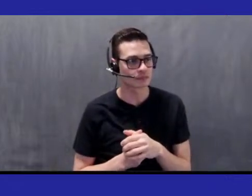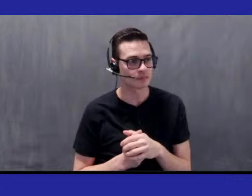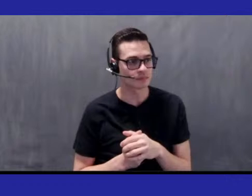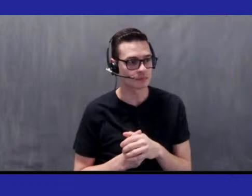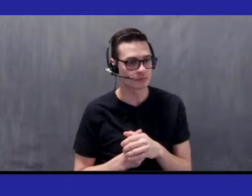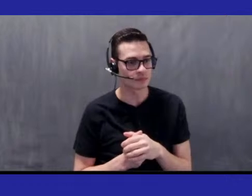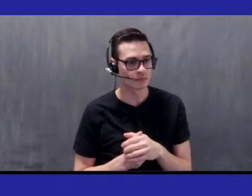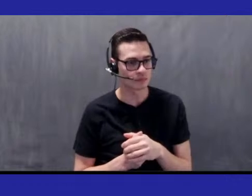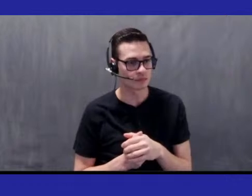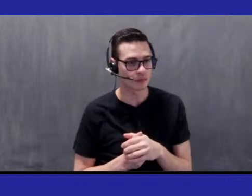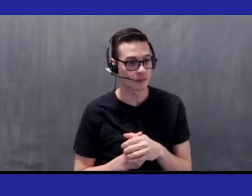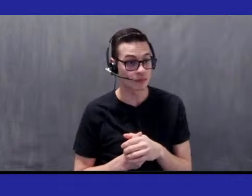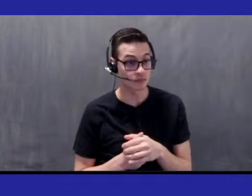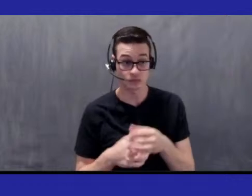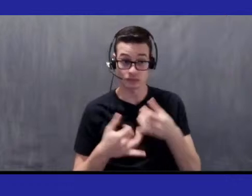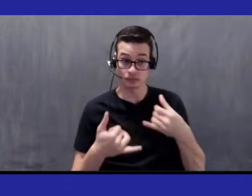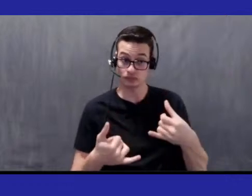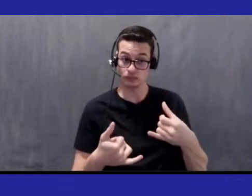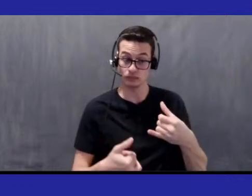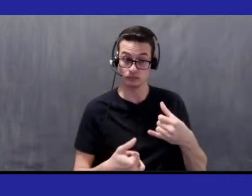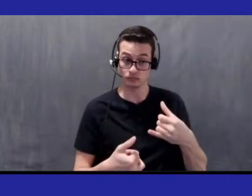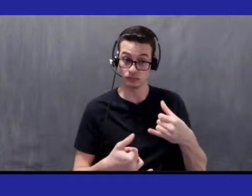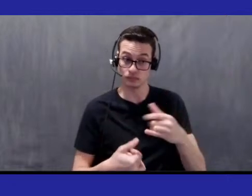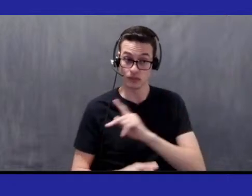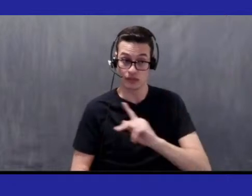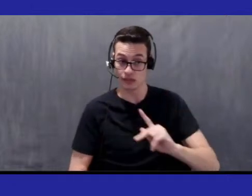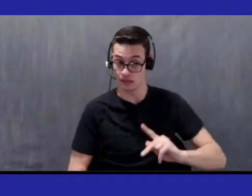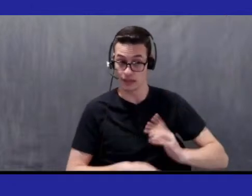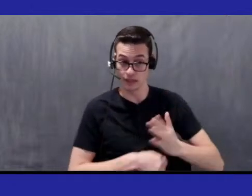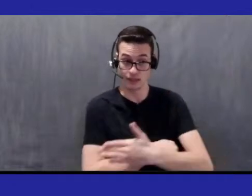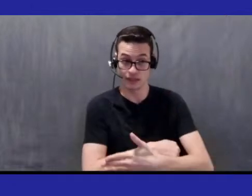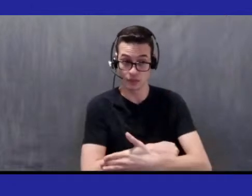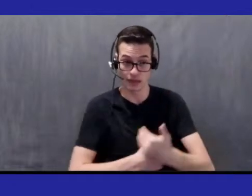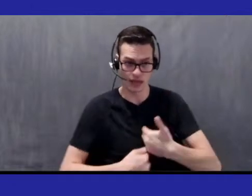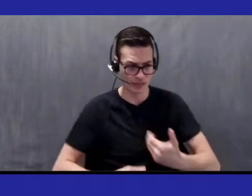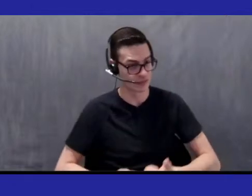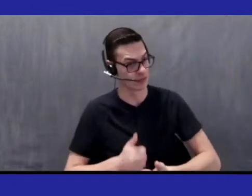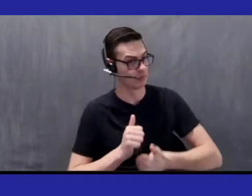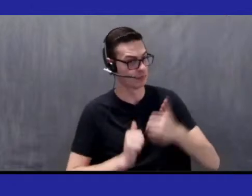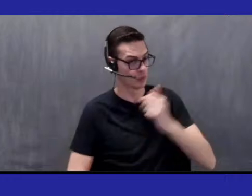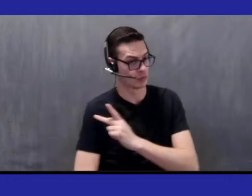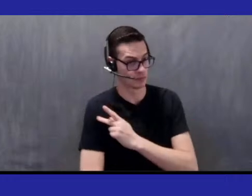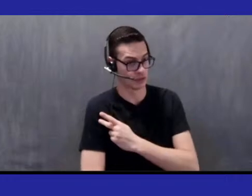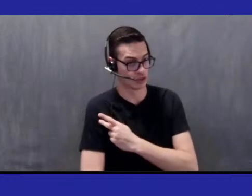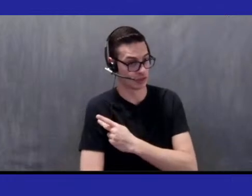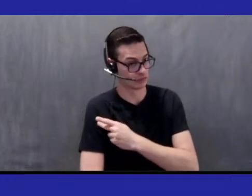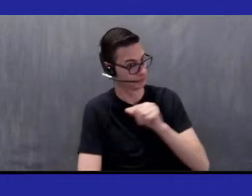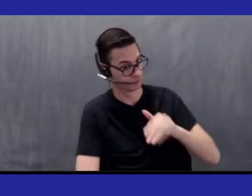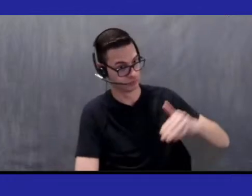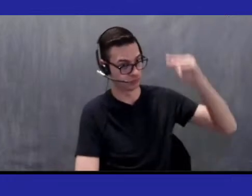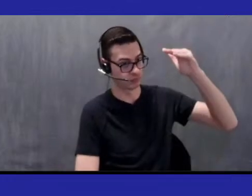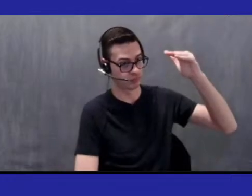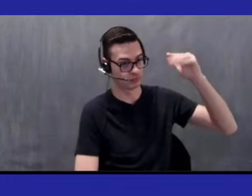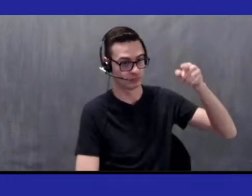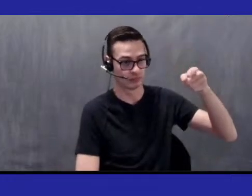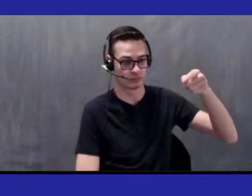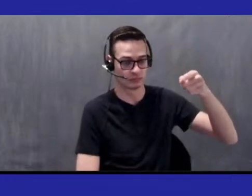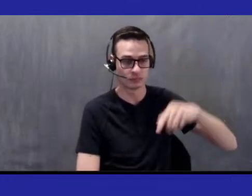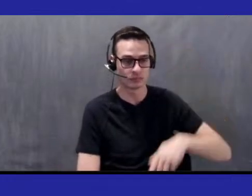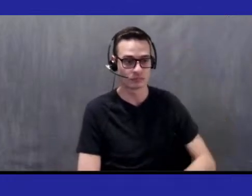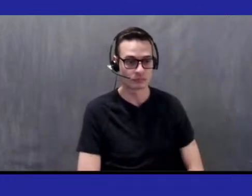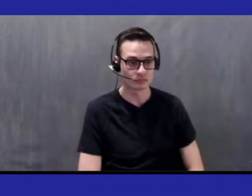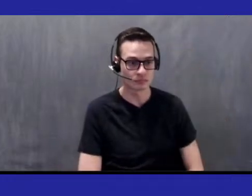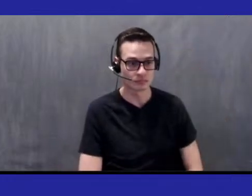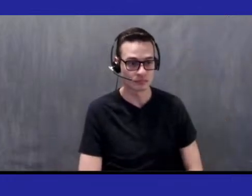currently Kings County has the highest volume of patients by quite a margin. And it's not